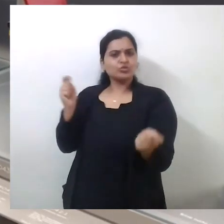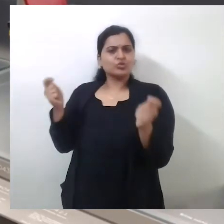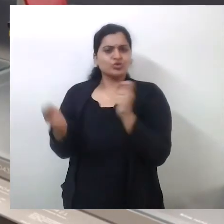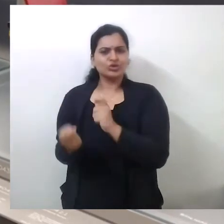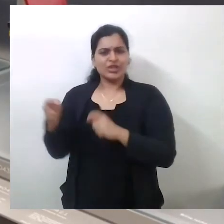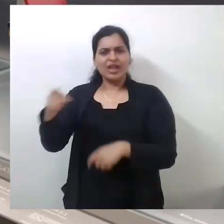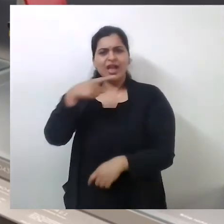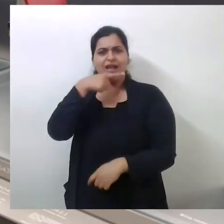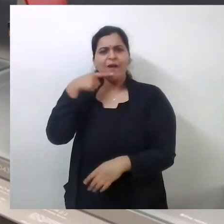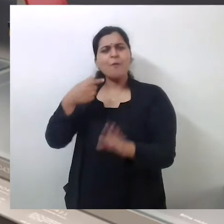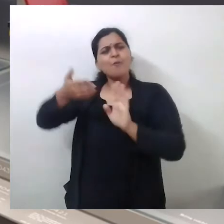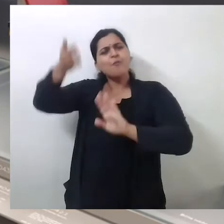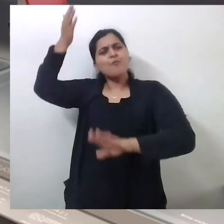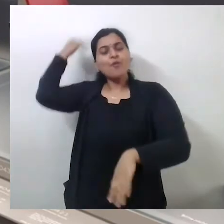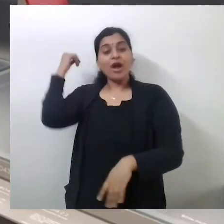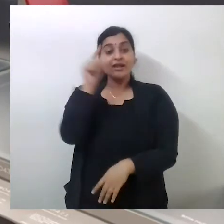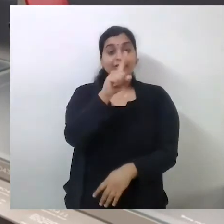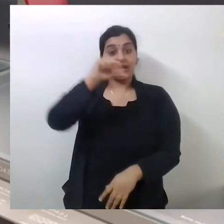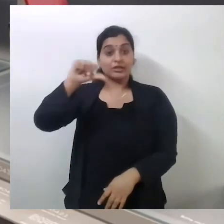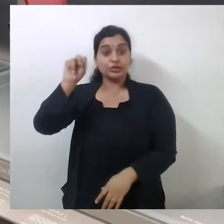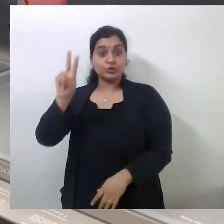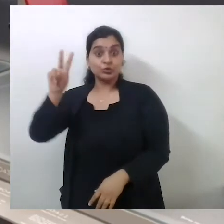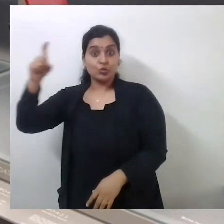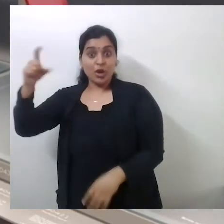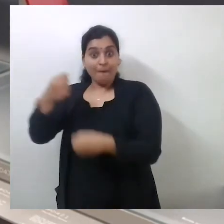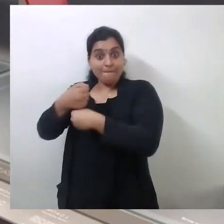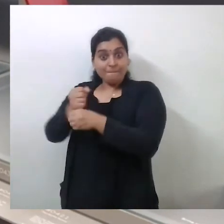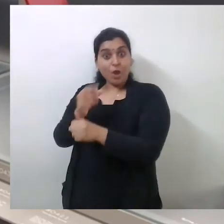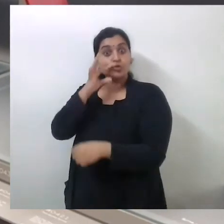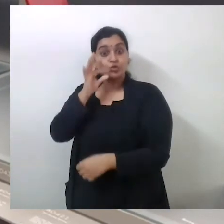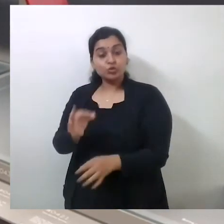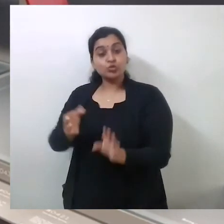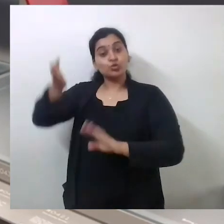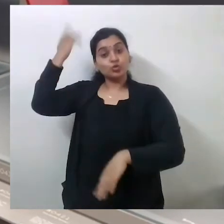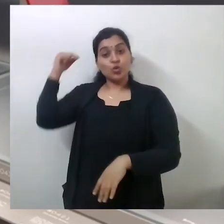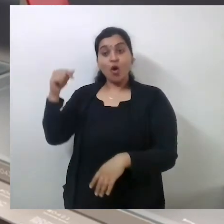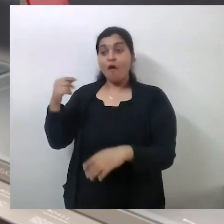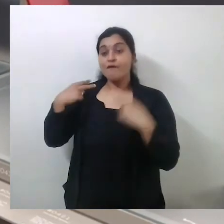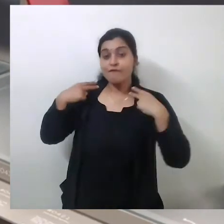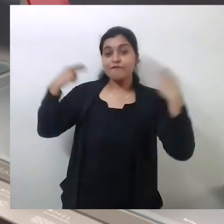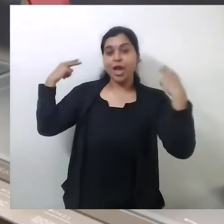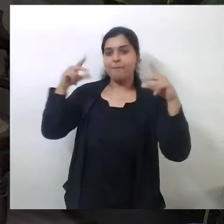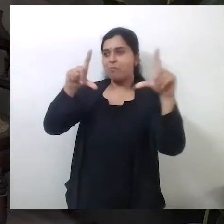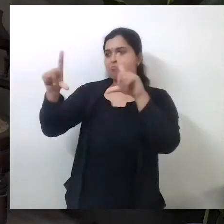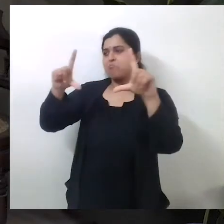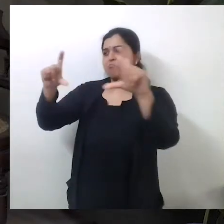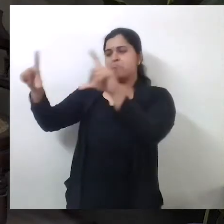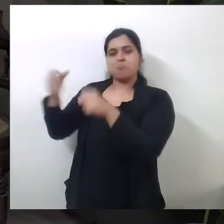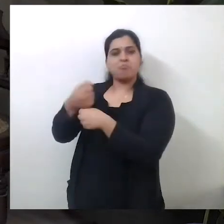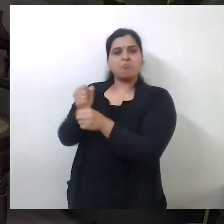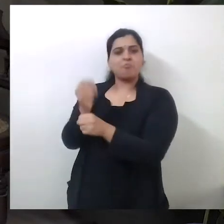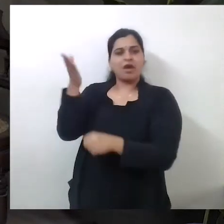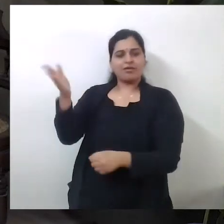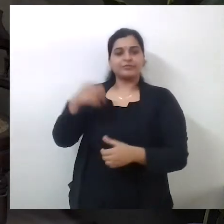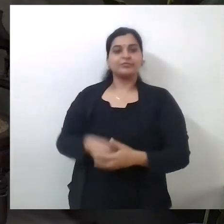on 1927, meaning that it was probably manufactured in the studio of Gerard van der Gruyne-Kahn. You know, an